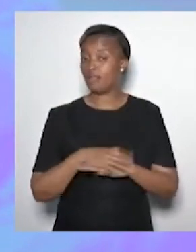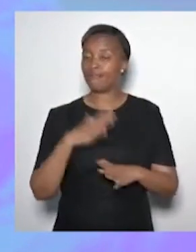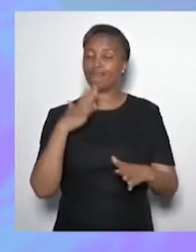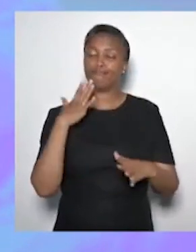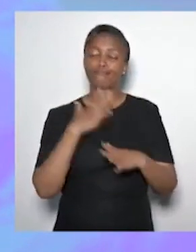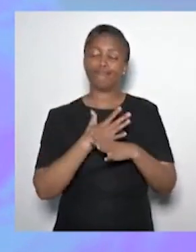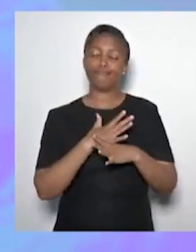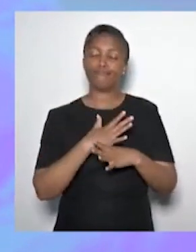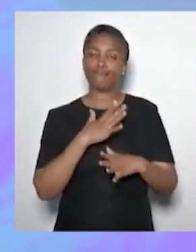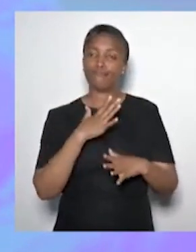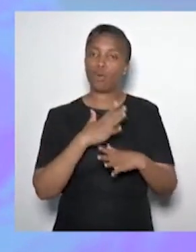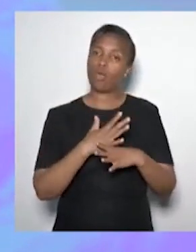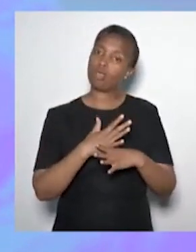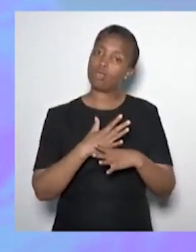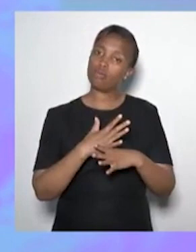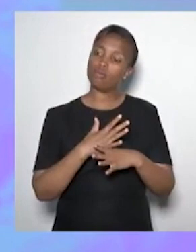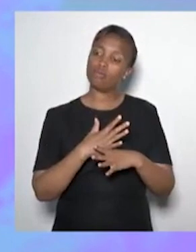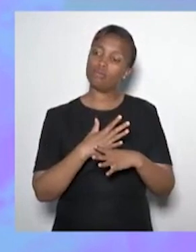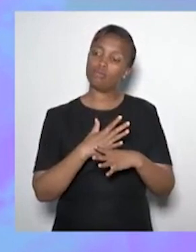Working